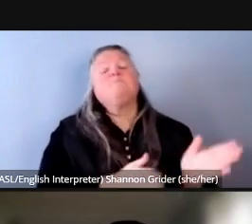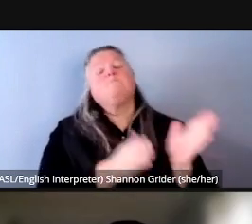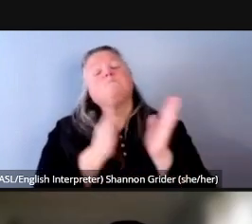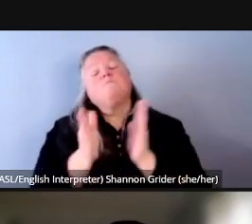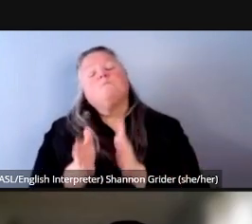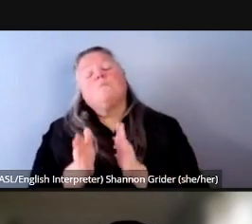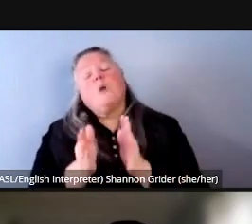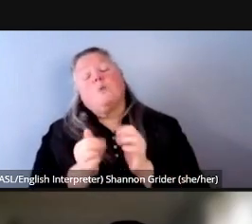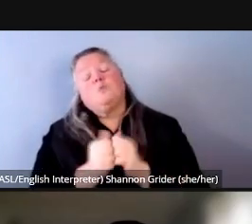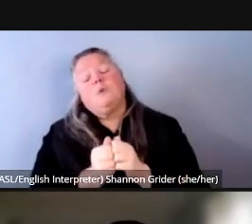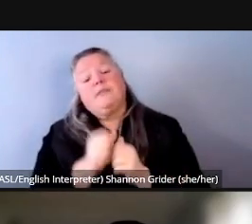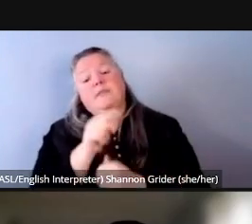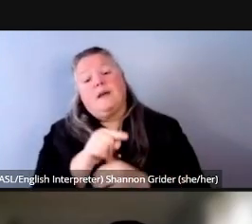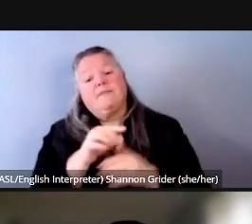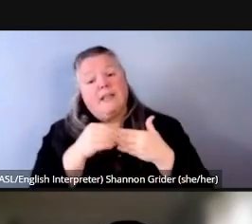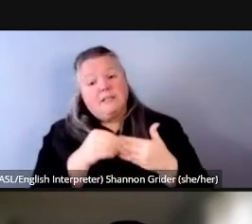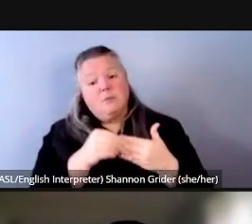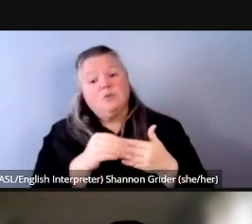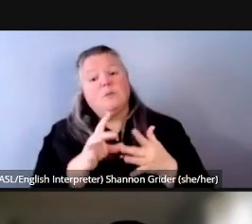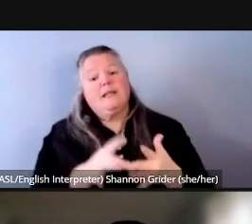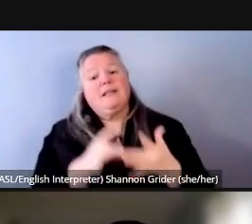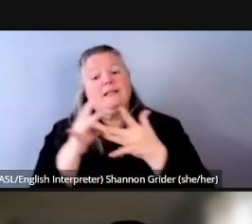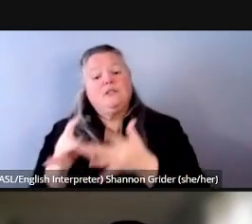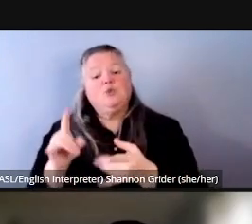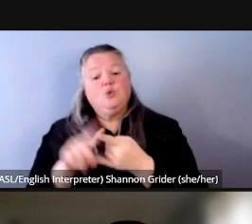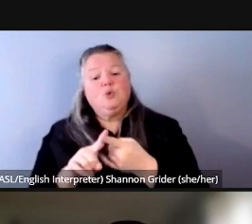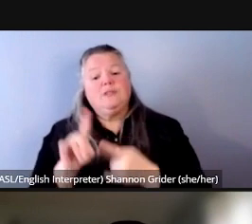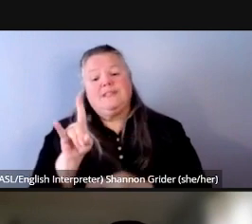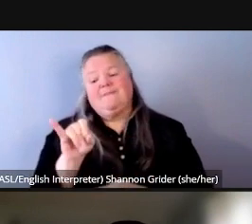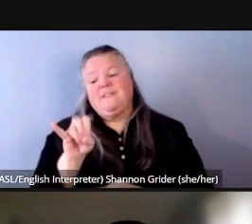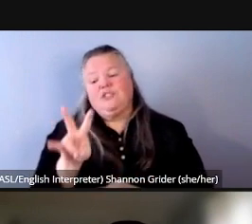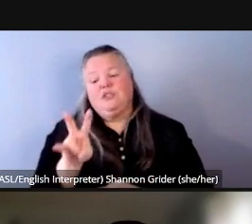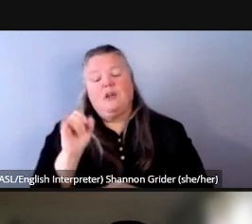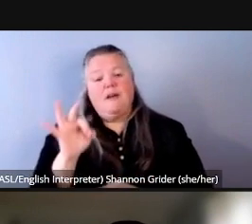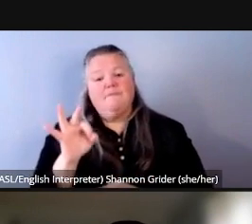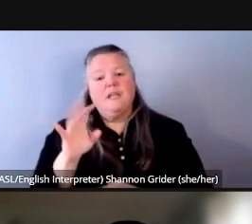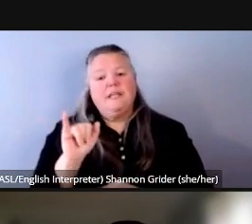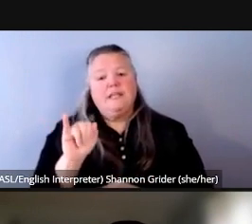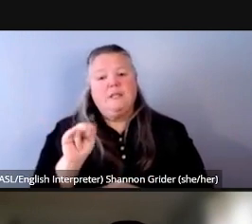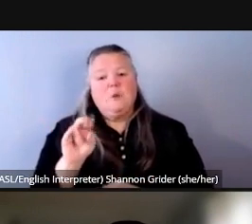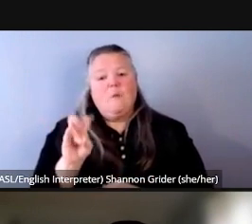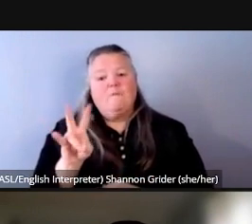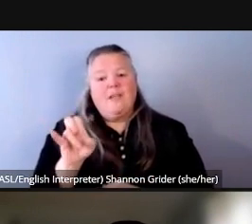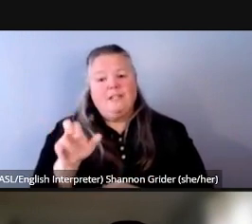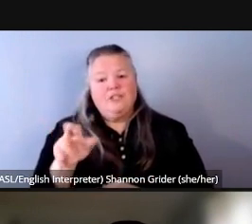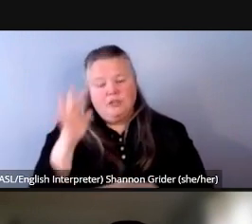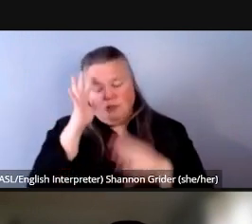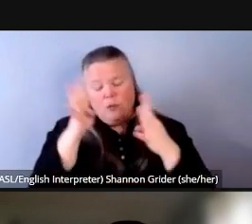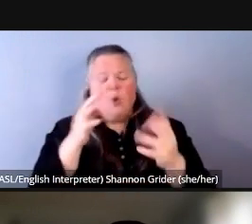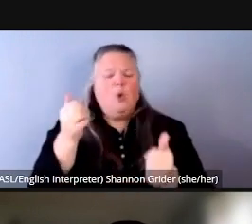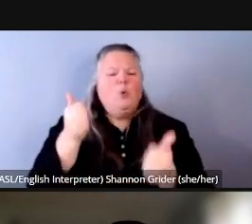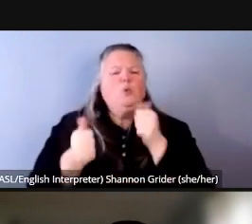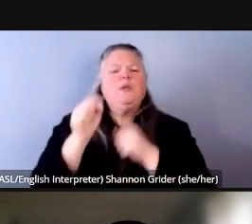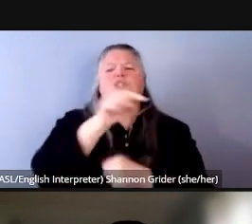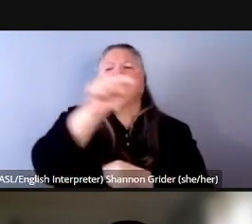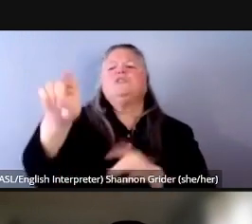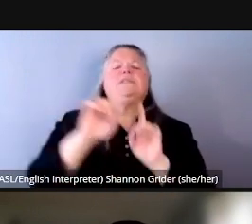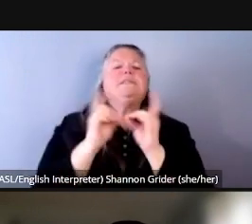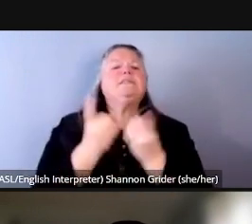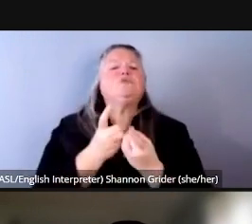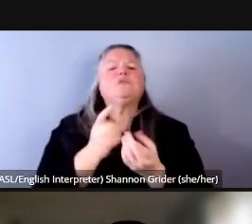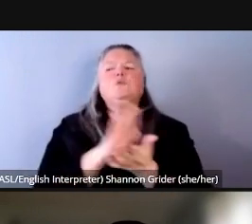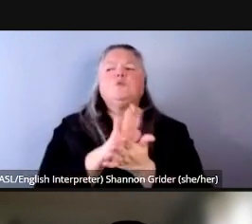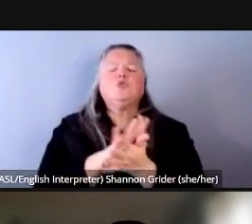those flexibilities, we started working with the Division of Innovation to identify who are the right districts and the schools to innovate that